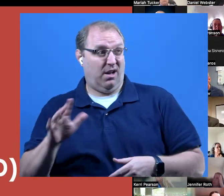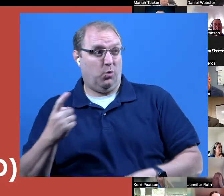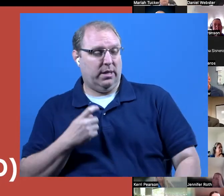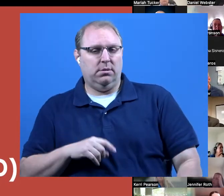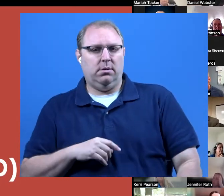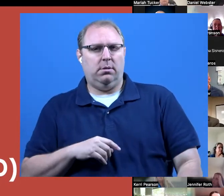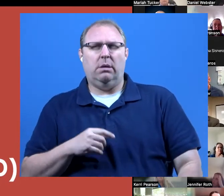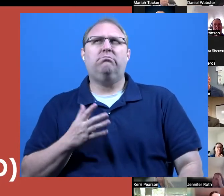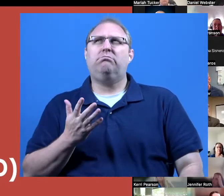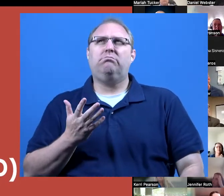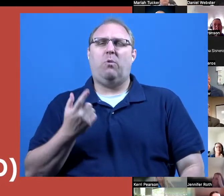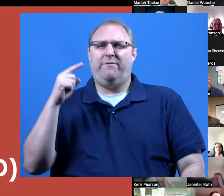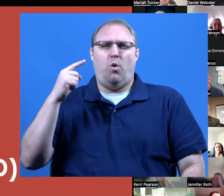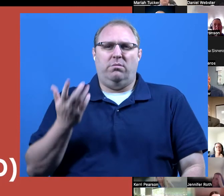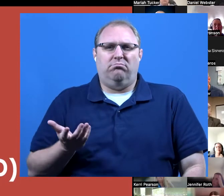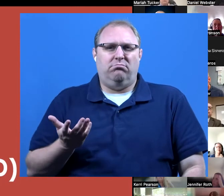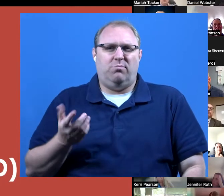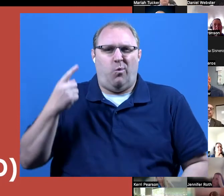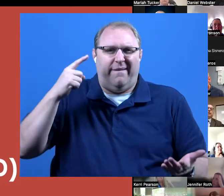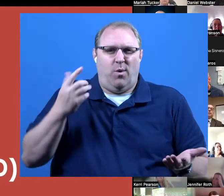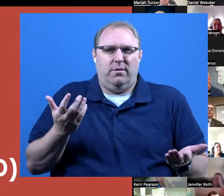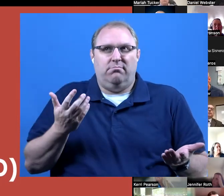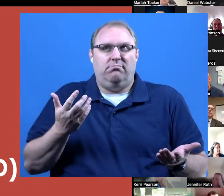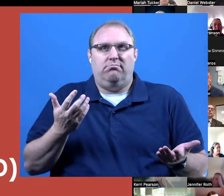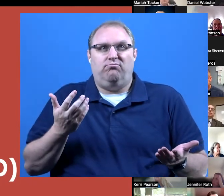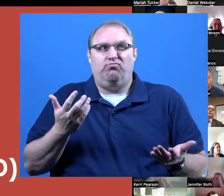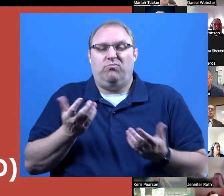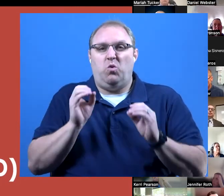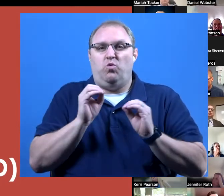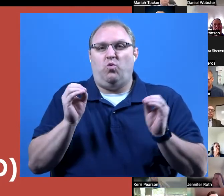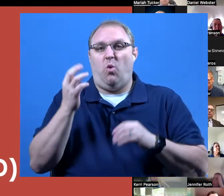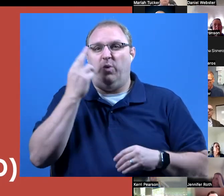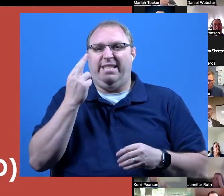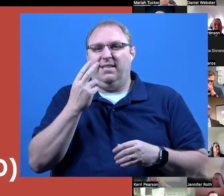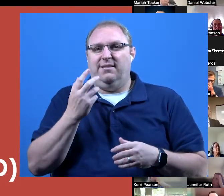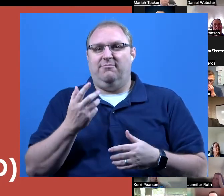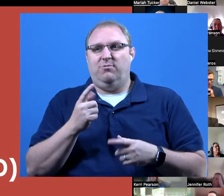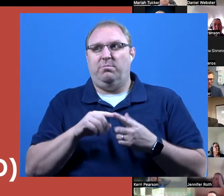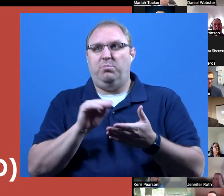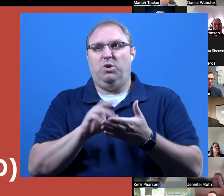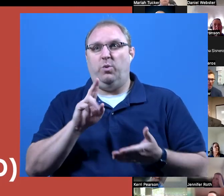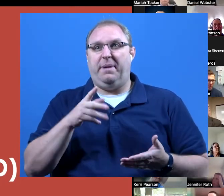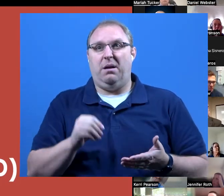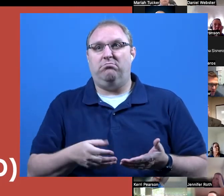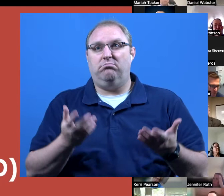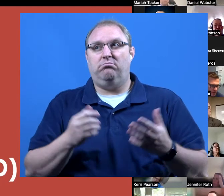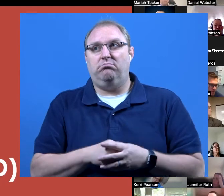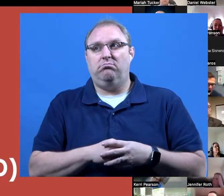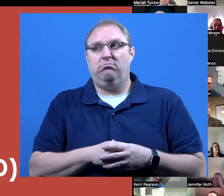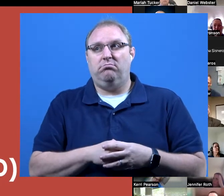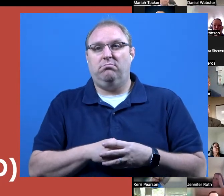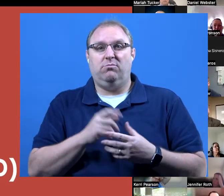leave. So. And I would say, again, you have an email